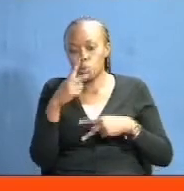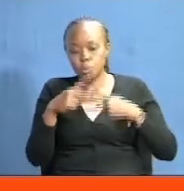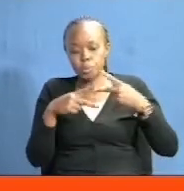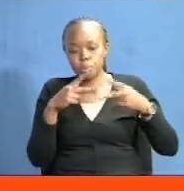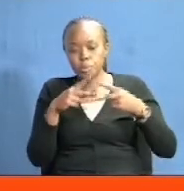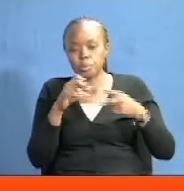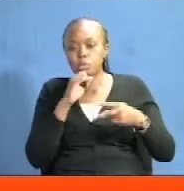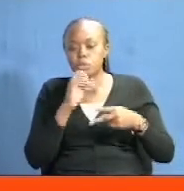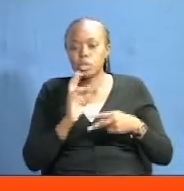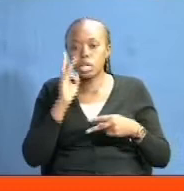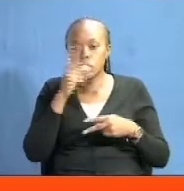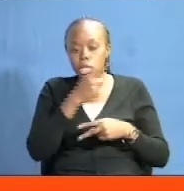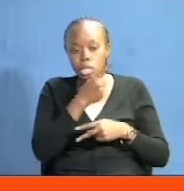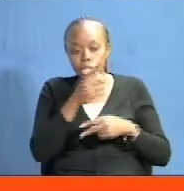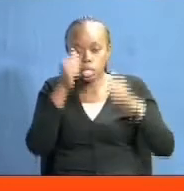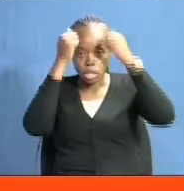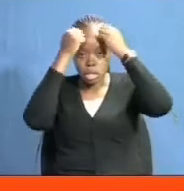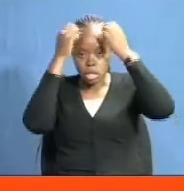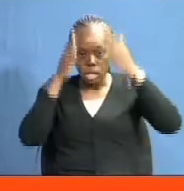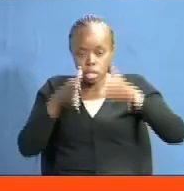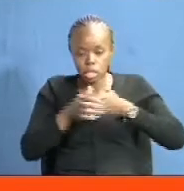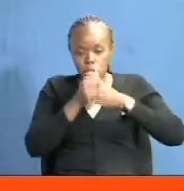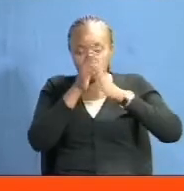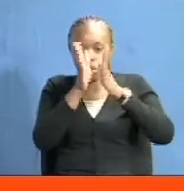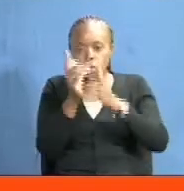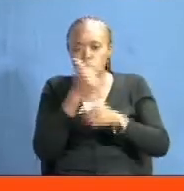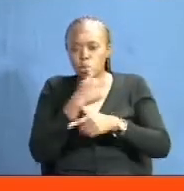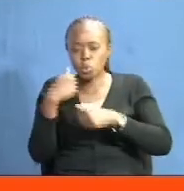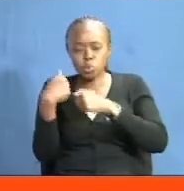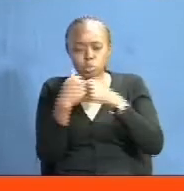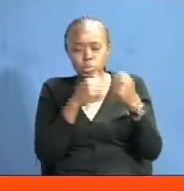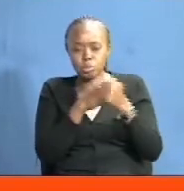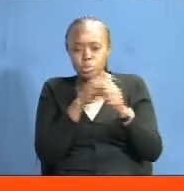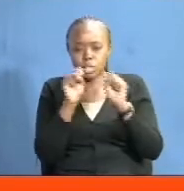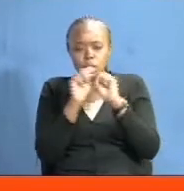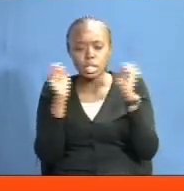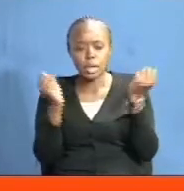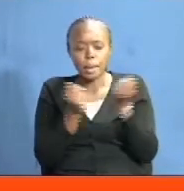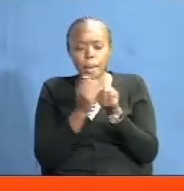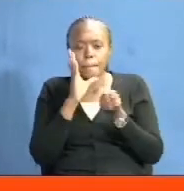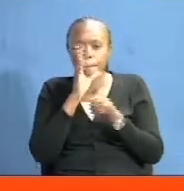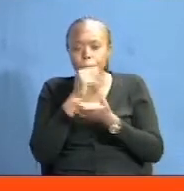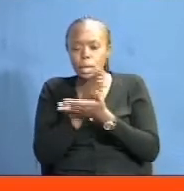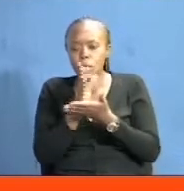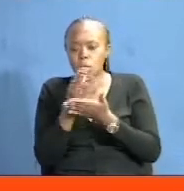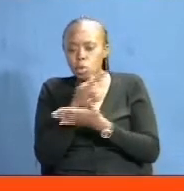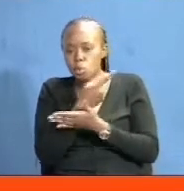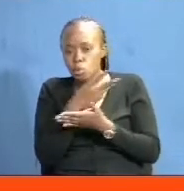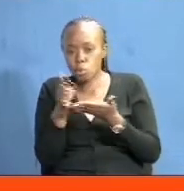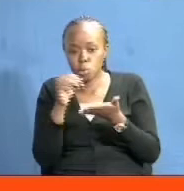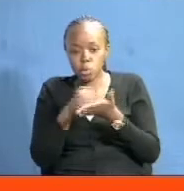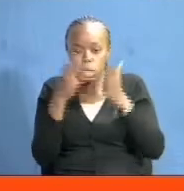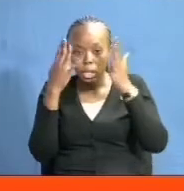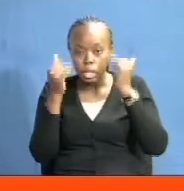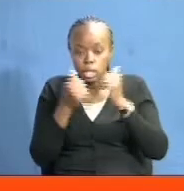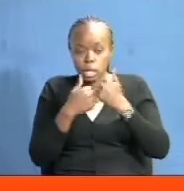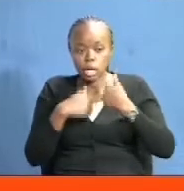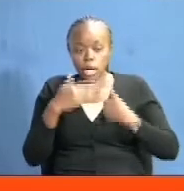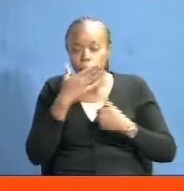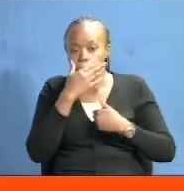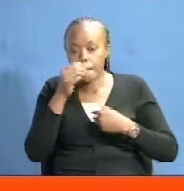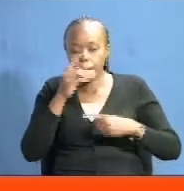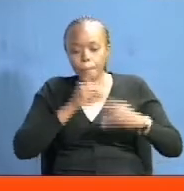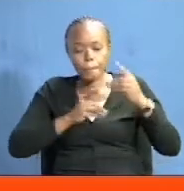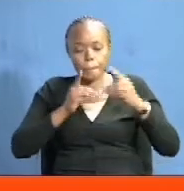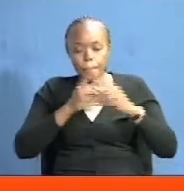And it was these student leaders who actively fought, went to the streets. We lost some of them. And now we have a better democracy because